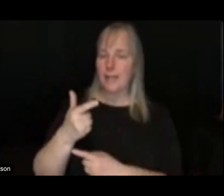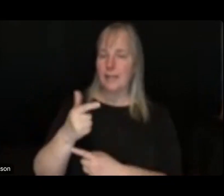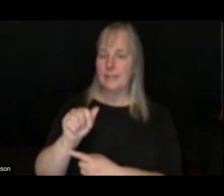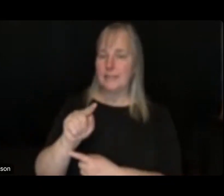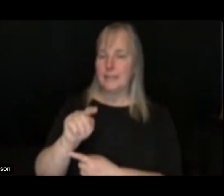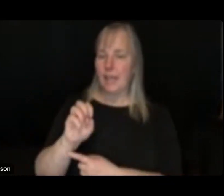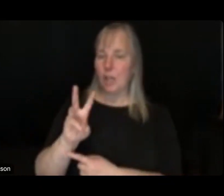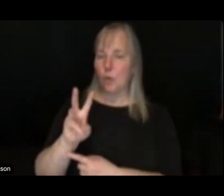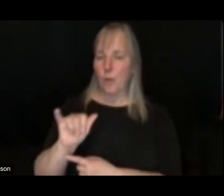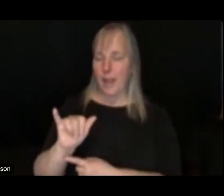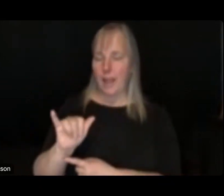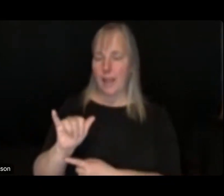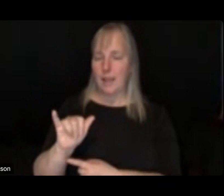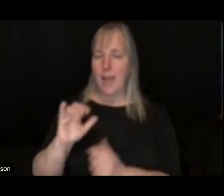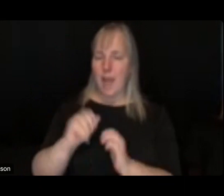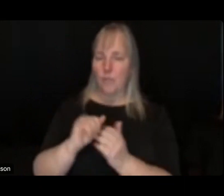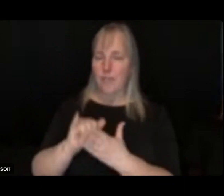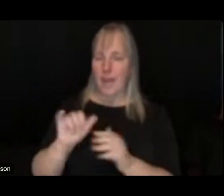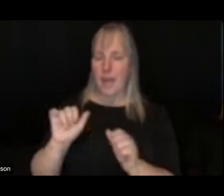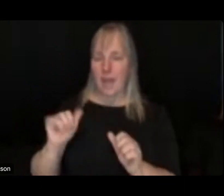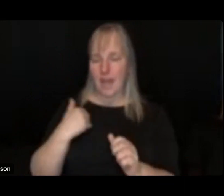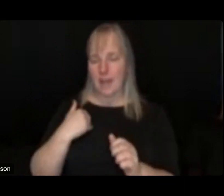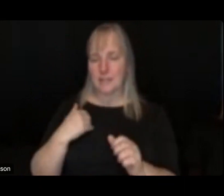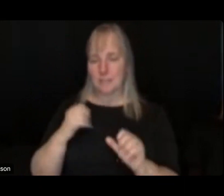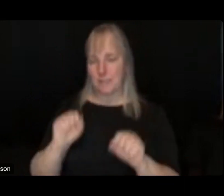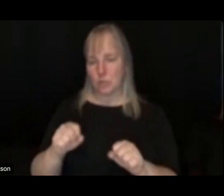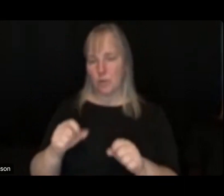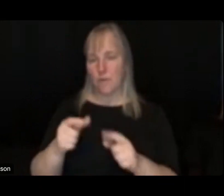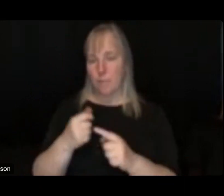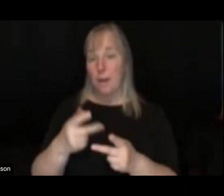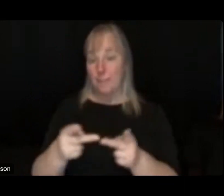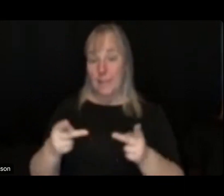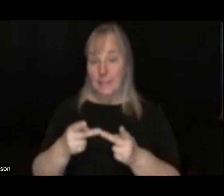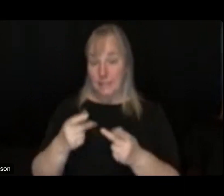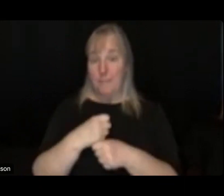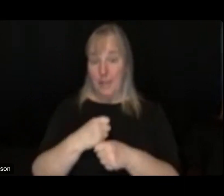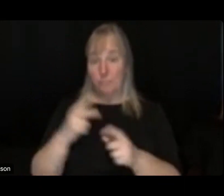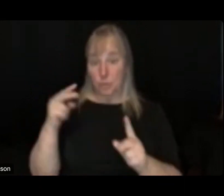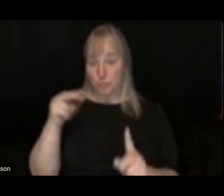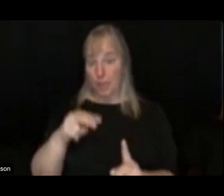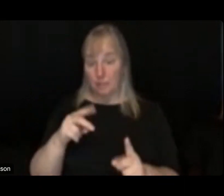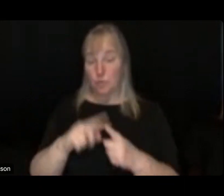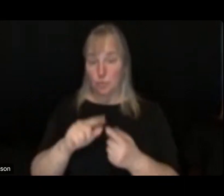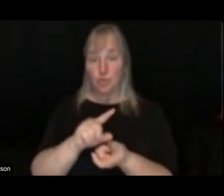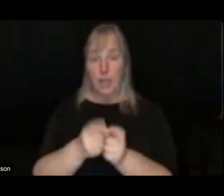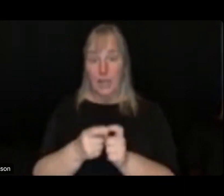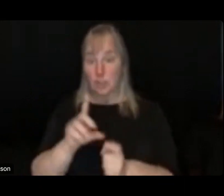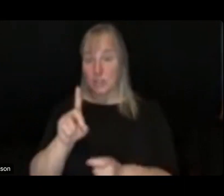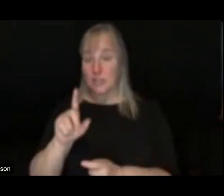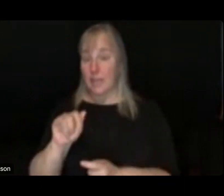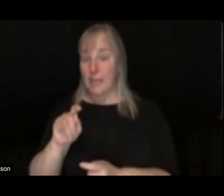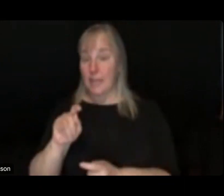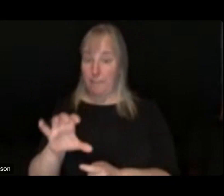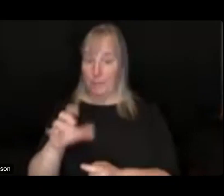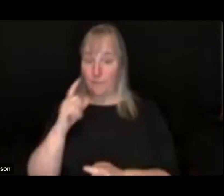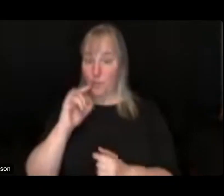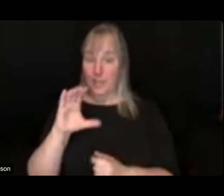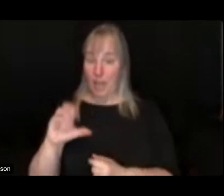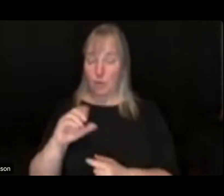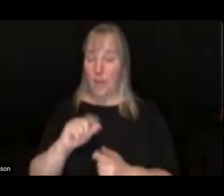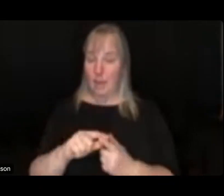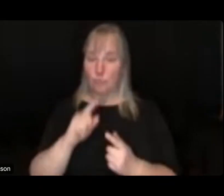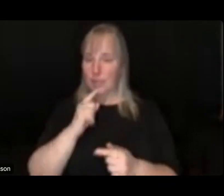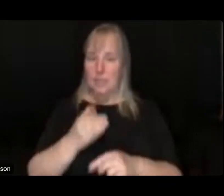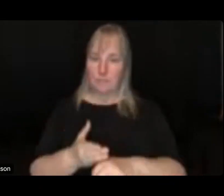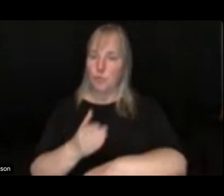a placemaking perspective to really kind of change the dynamic for the county and really booster the competition,